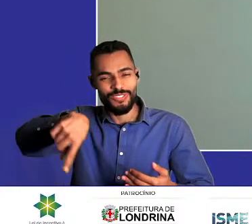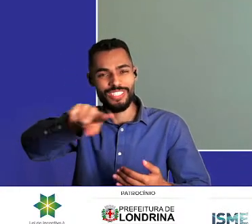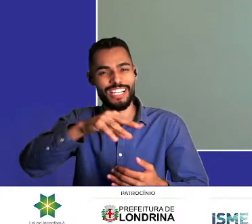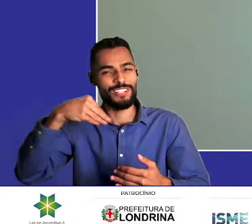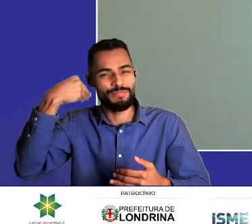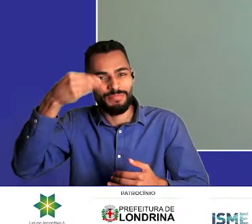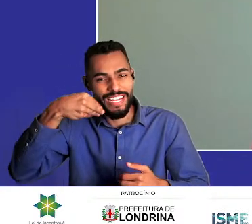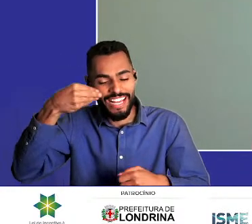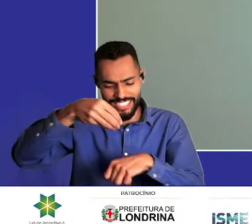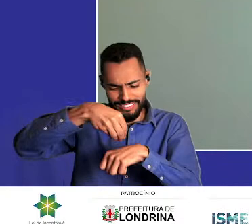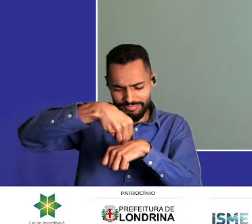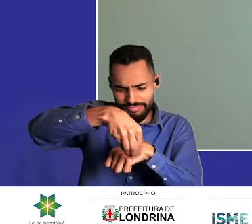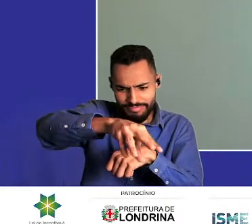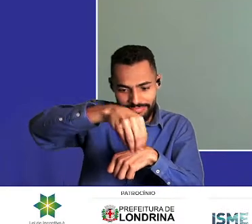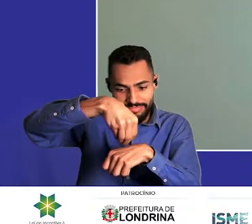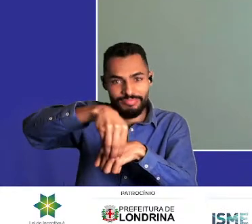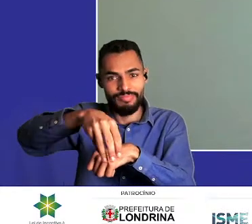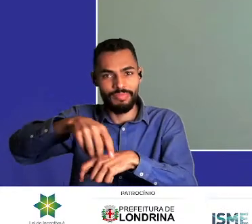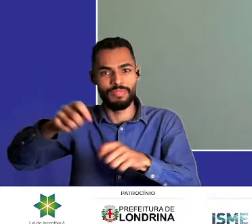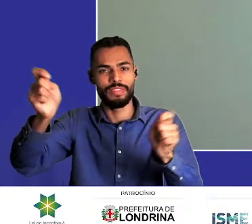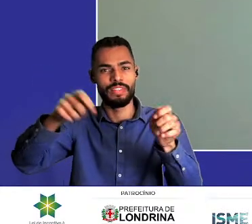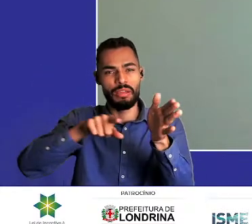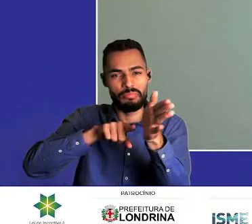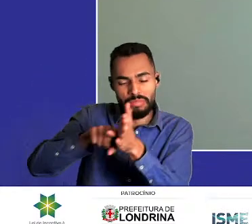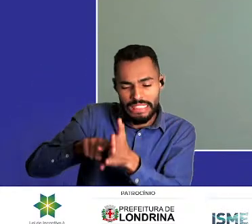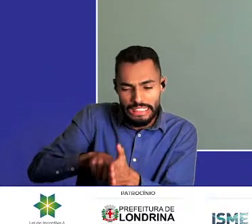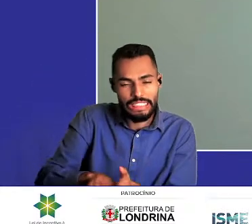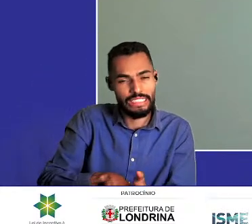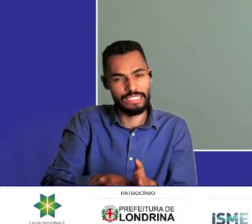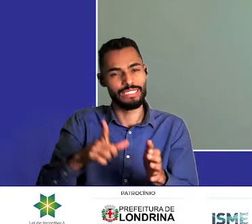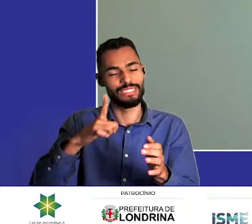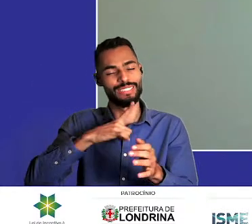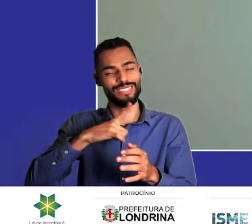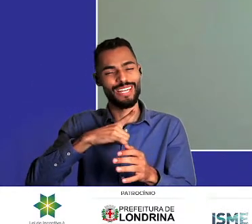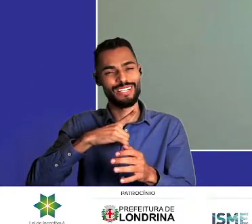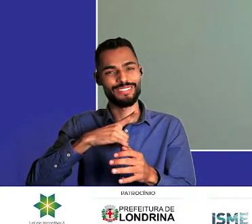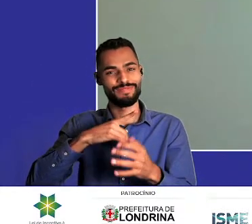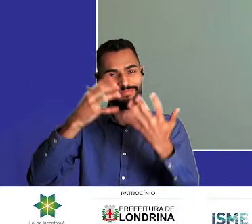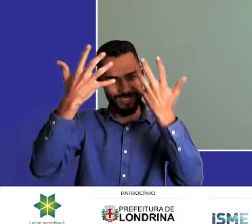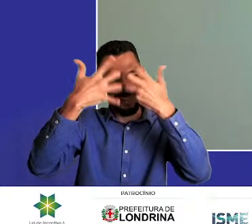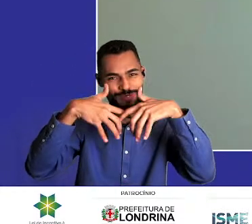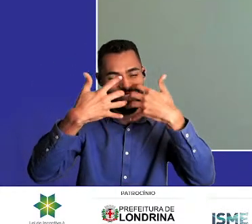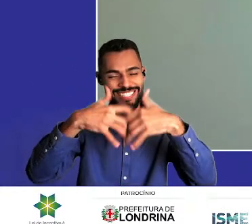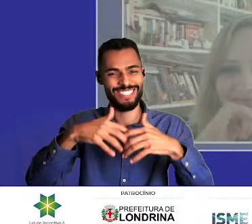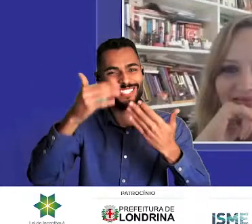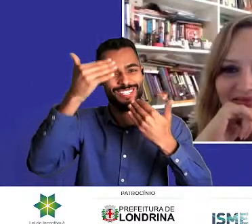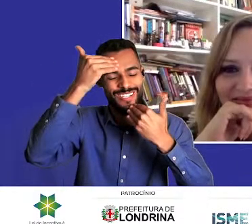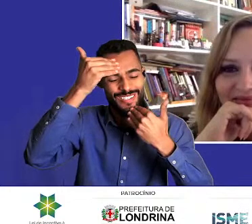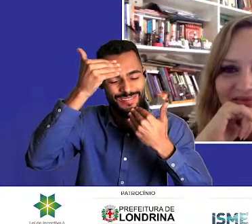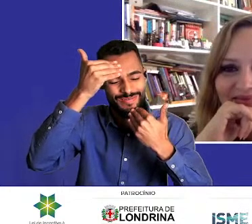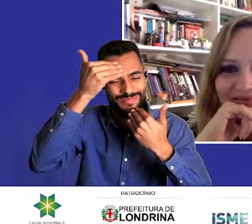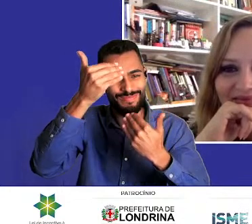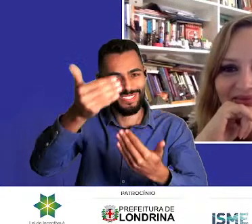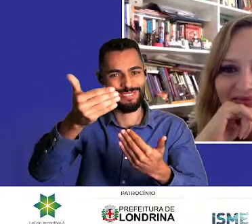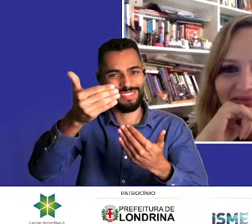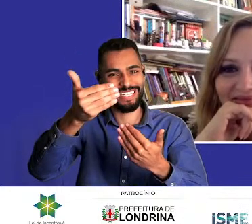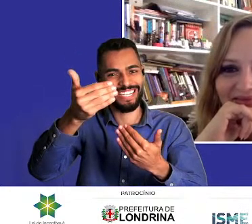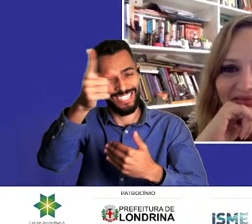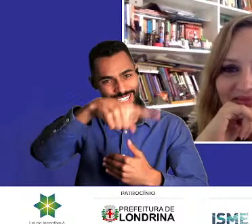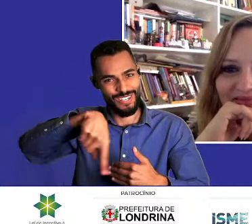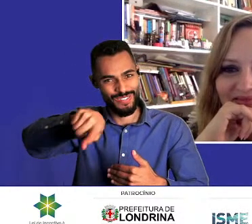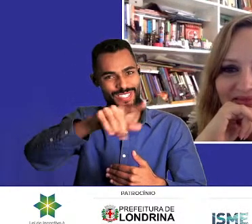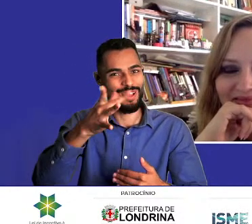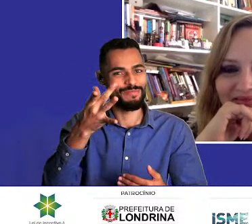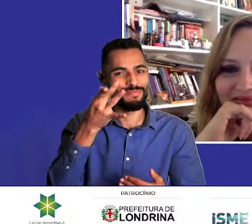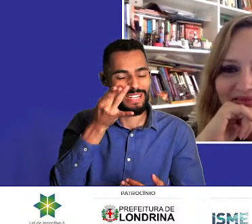action. Thank you so much for your important presence and participation. I